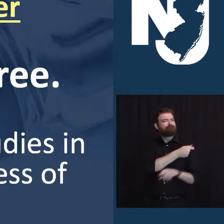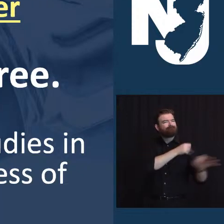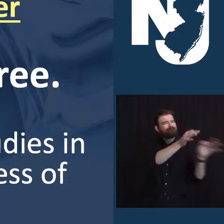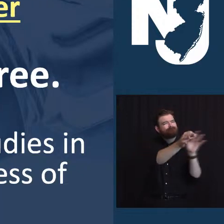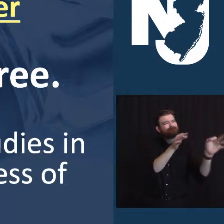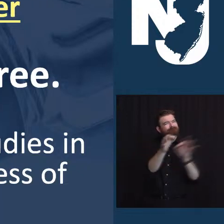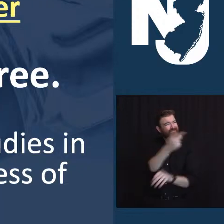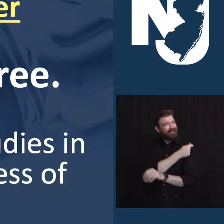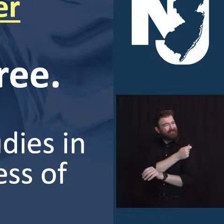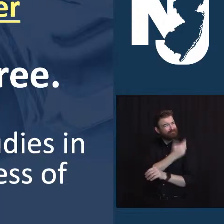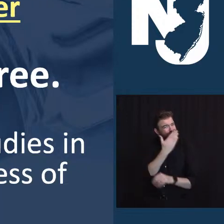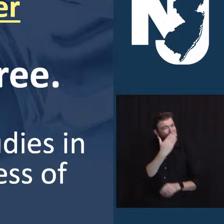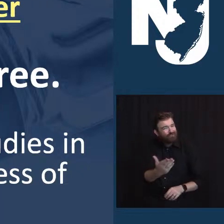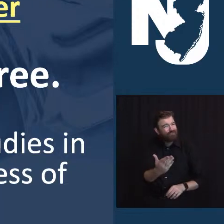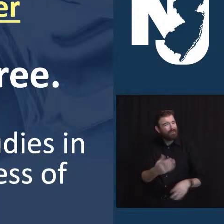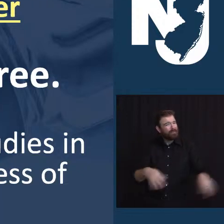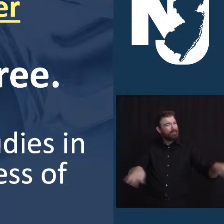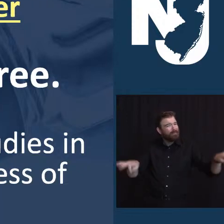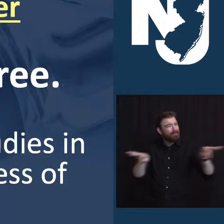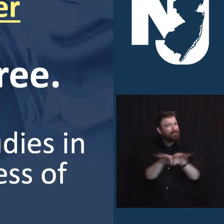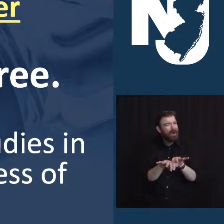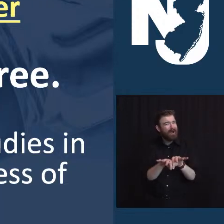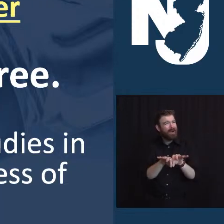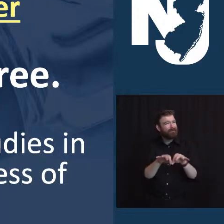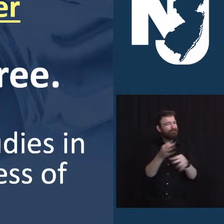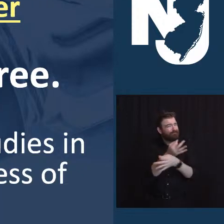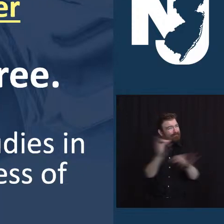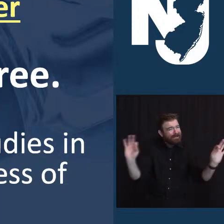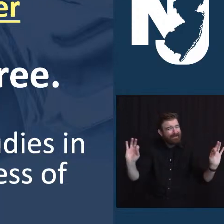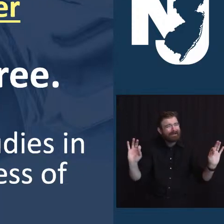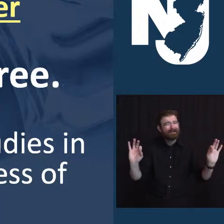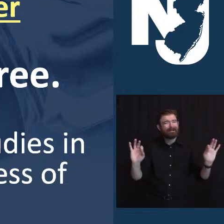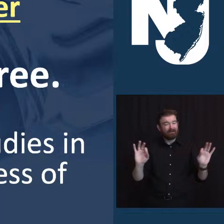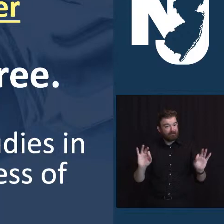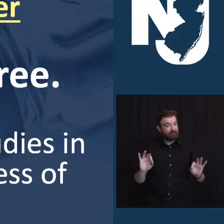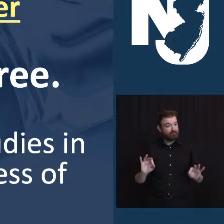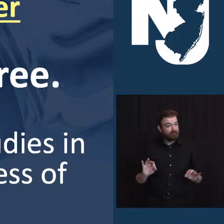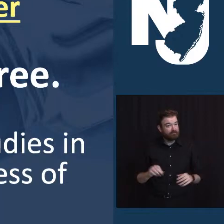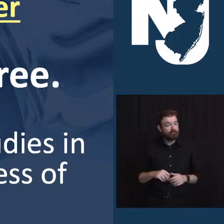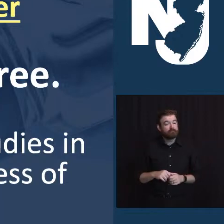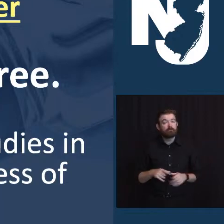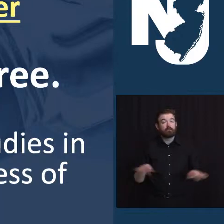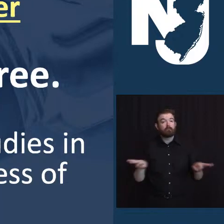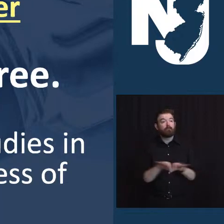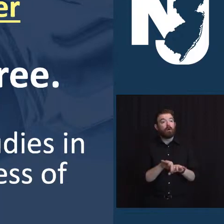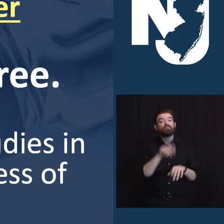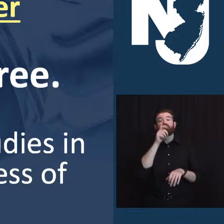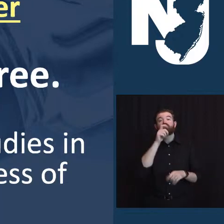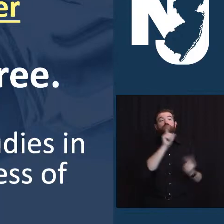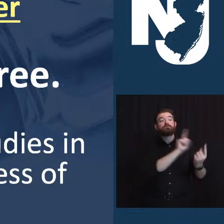trusted community voices make. We want to make sure everyone has correct information and that no one